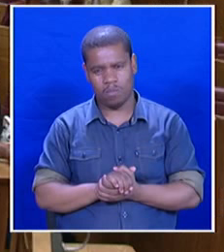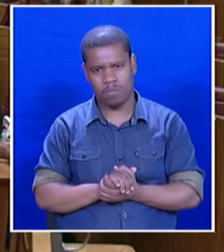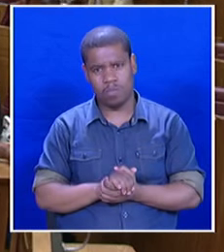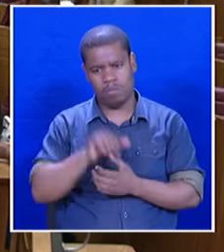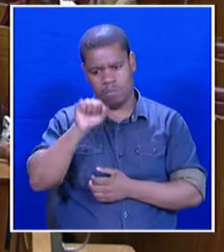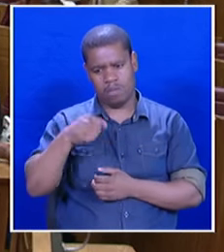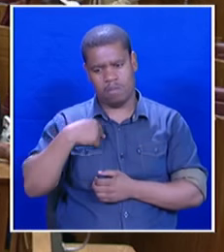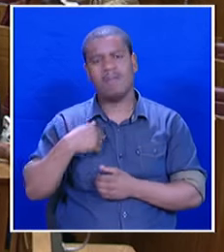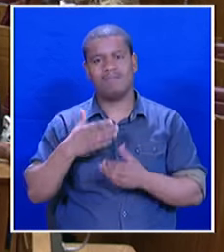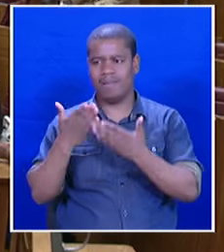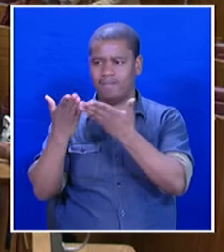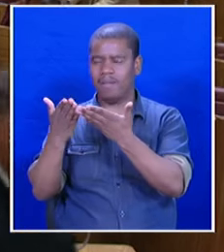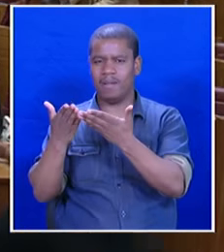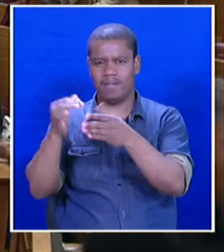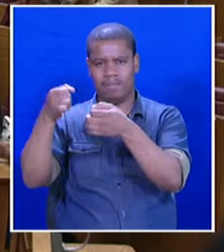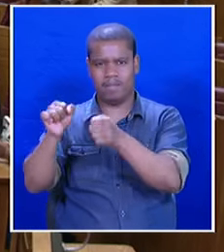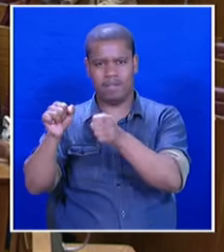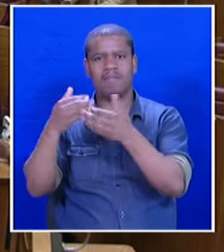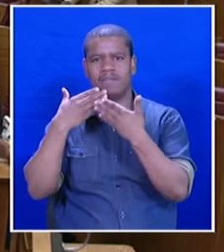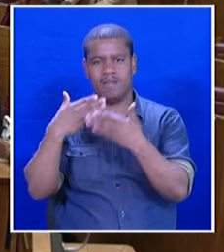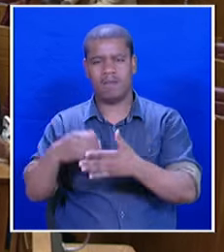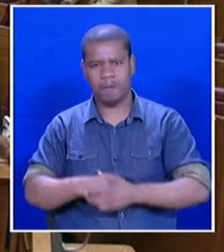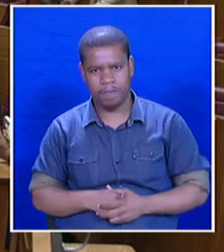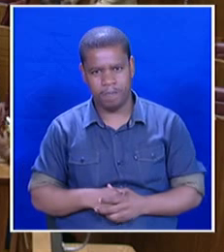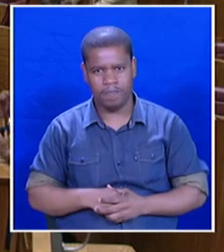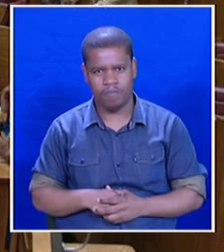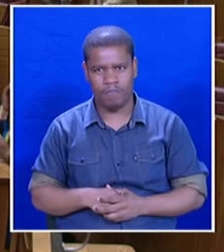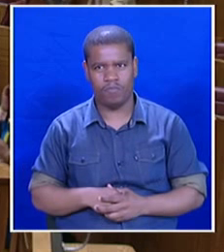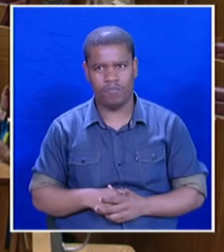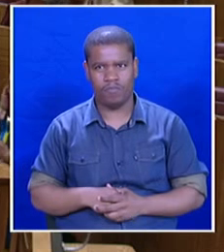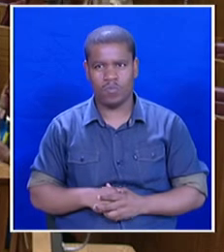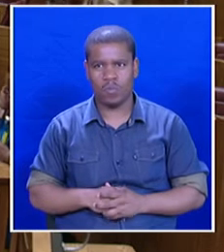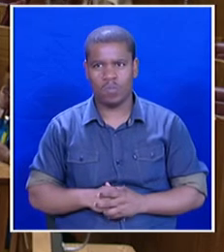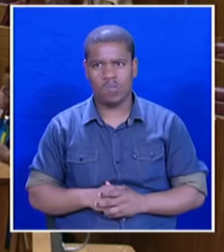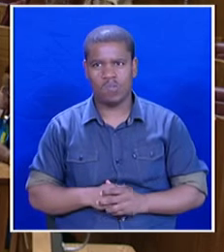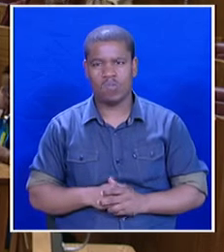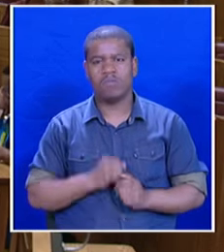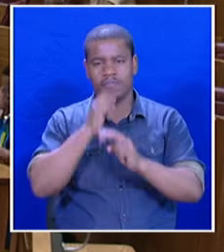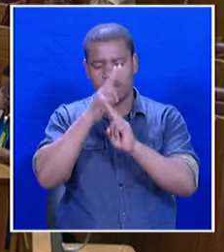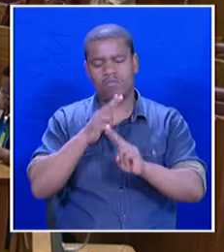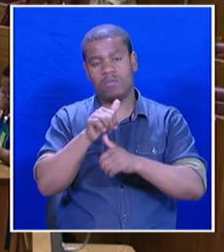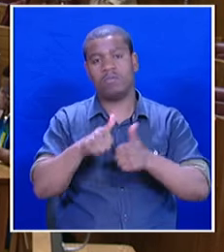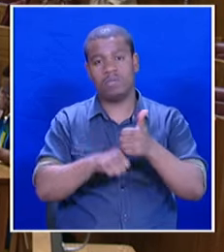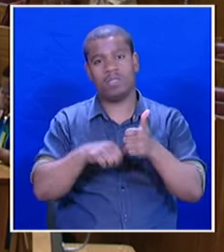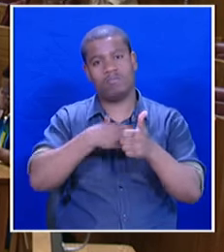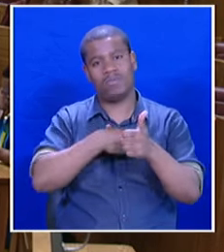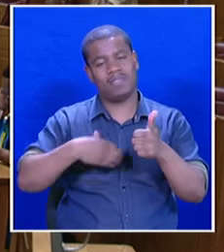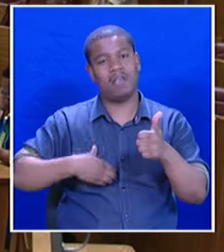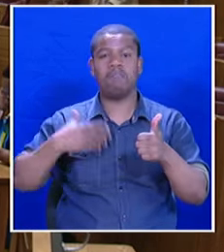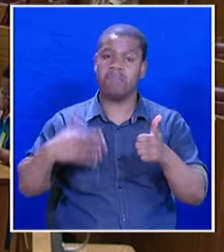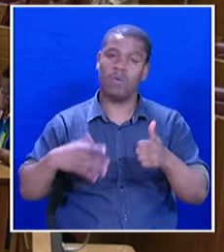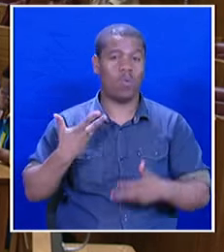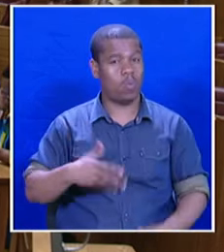And thank you, Honourable Deputy President. By the way, Honourable Deputy President, I noted with interest